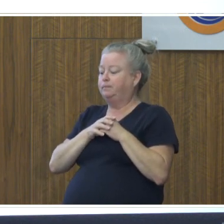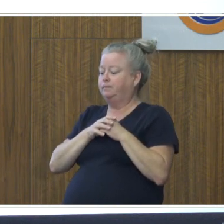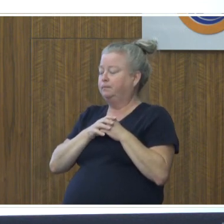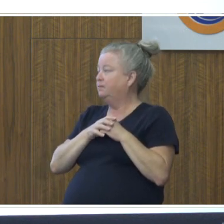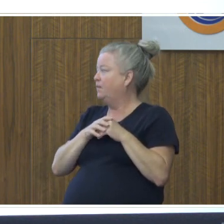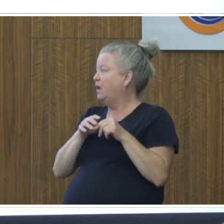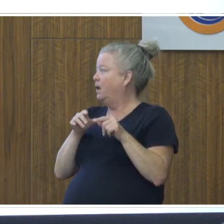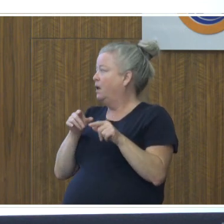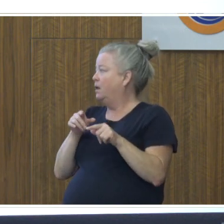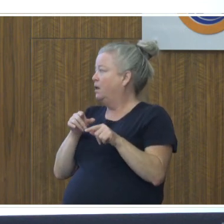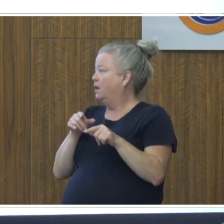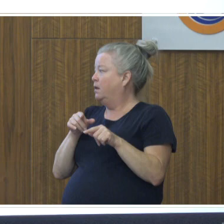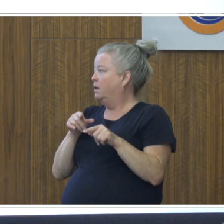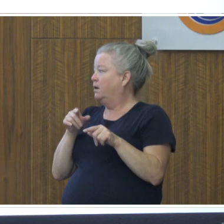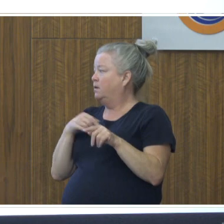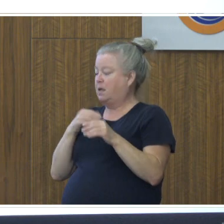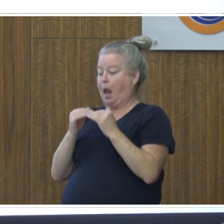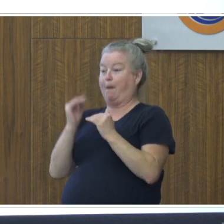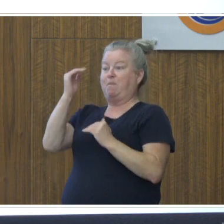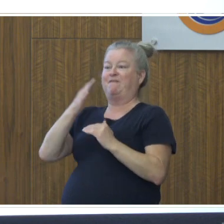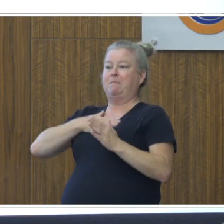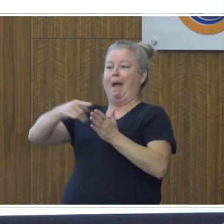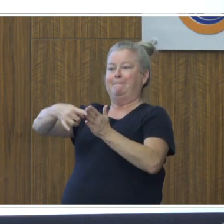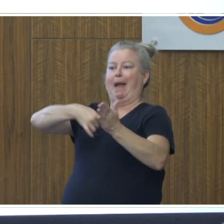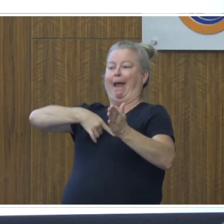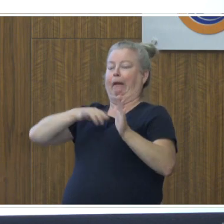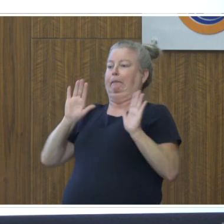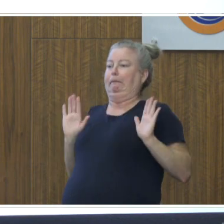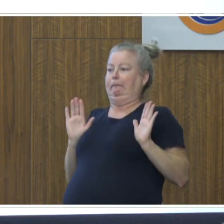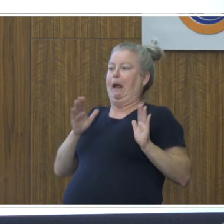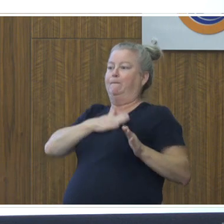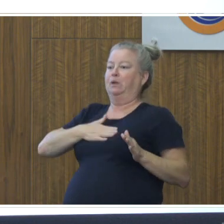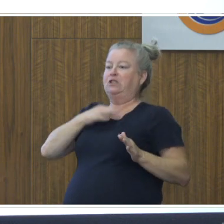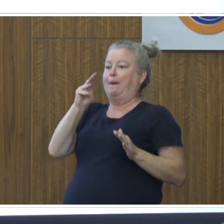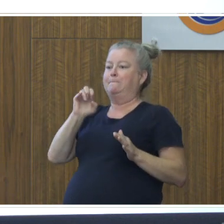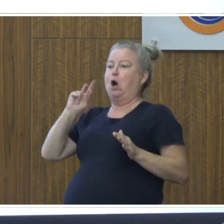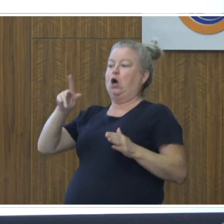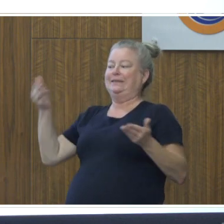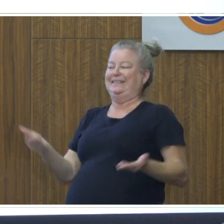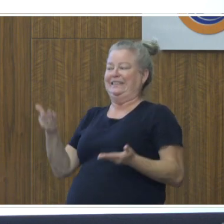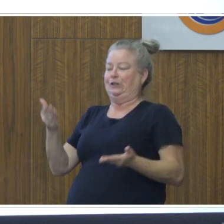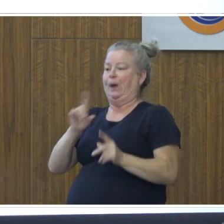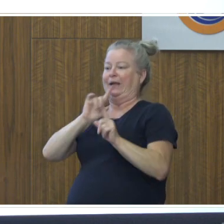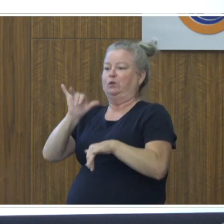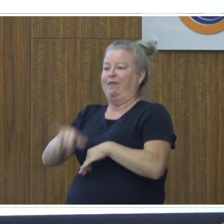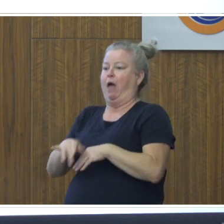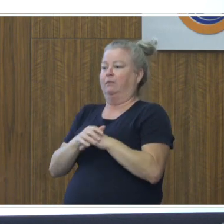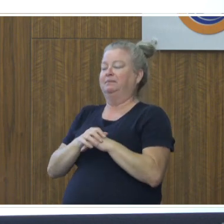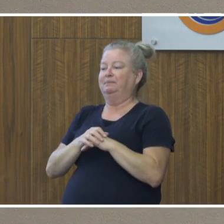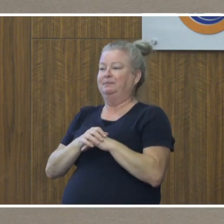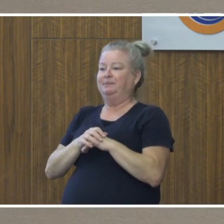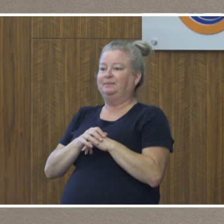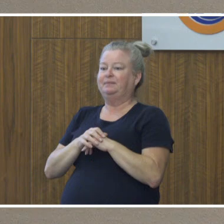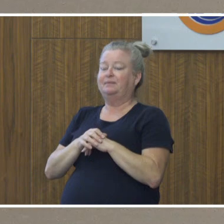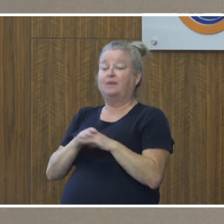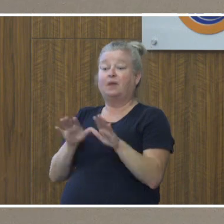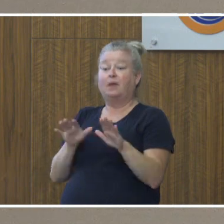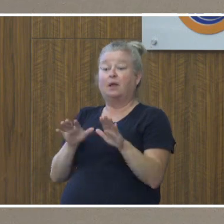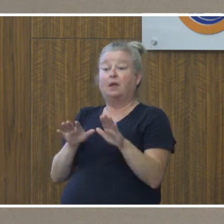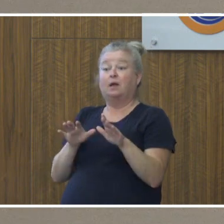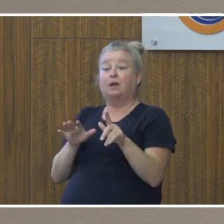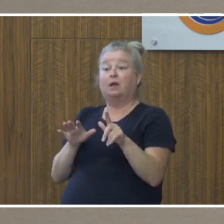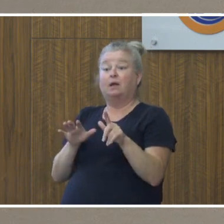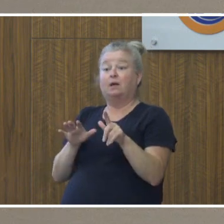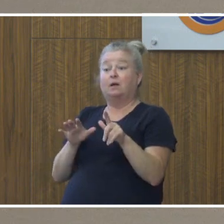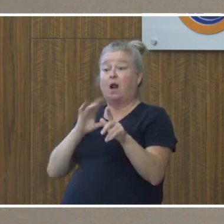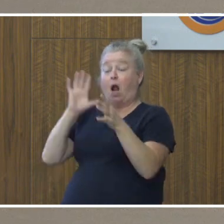This is over my pay grade with some of that stuff, so I appreciate Mark being here to answer those questions. Are there any other comments on